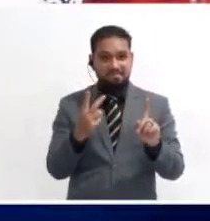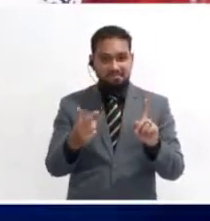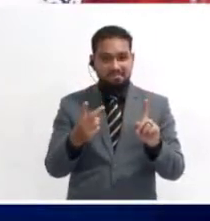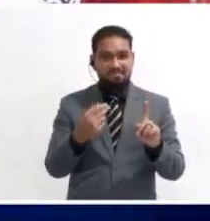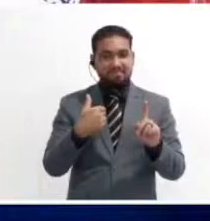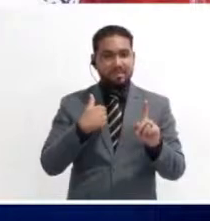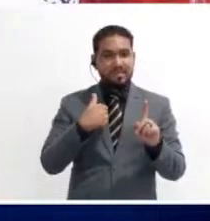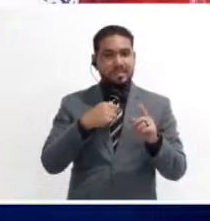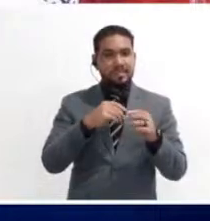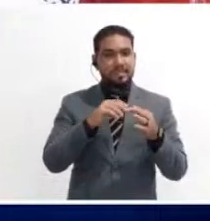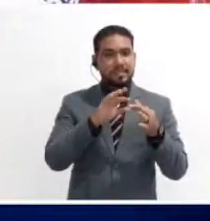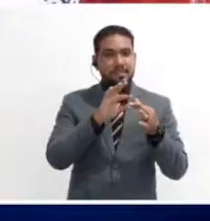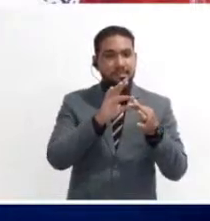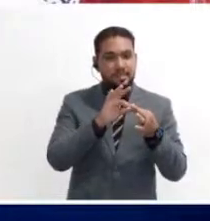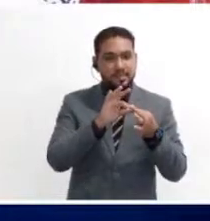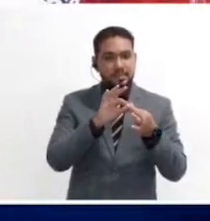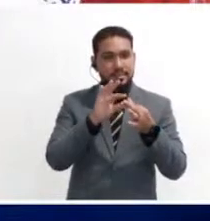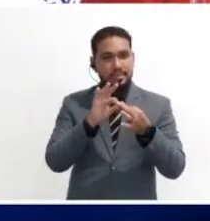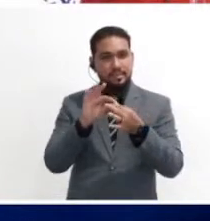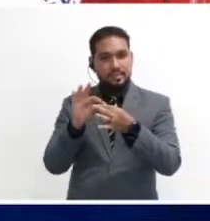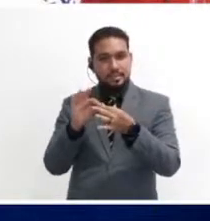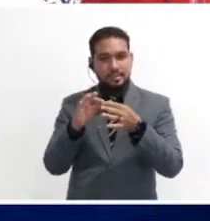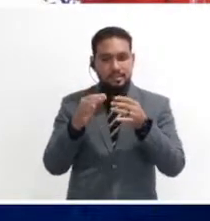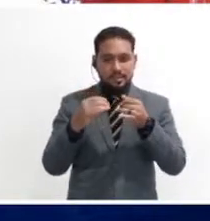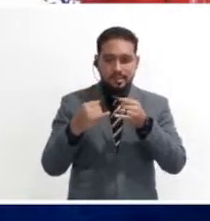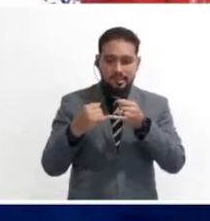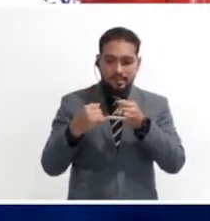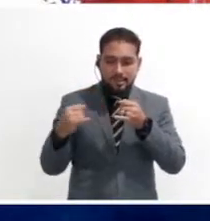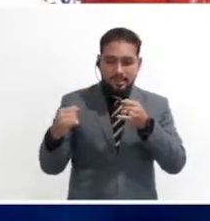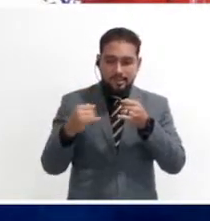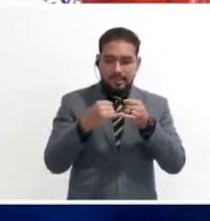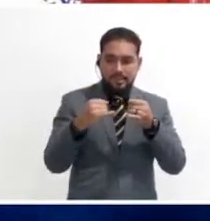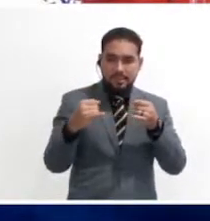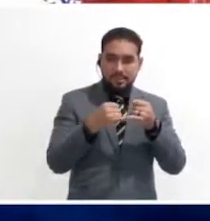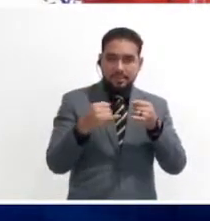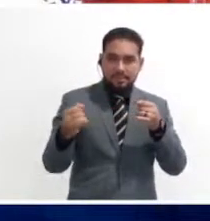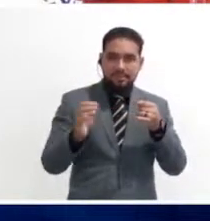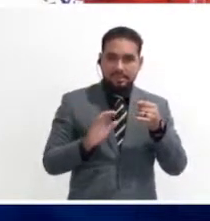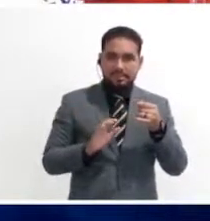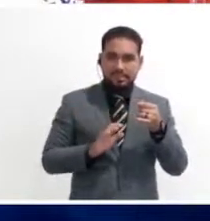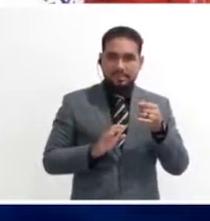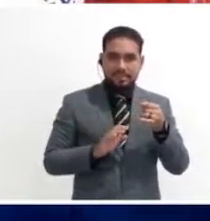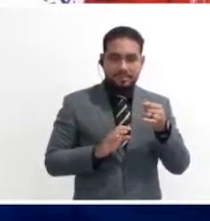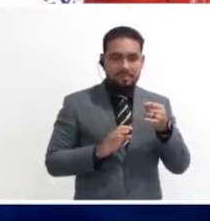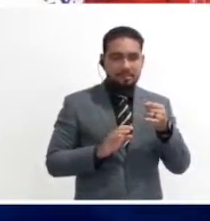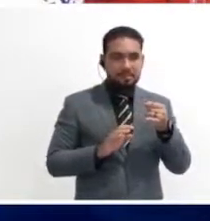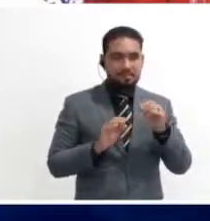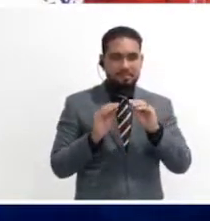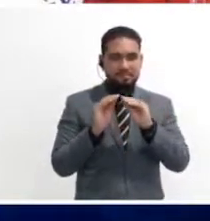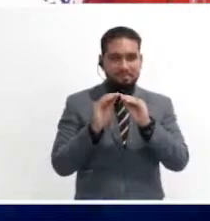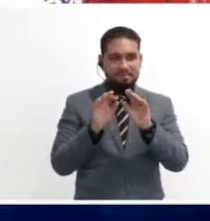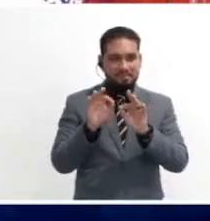think later on I'll show you a real-life example of this, and we can look at it in more detail.